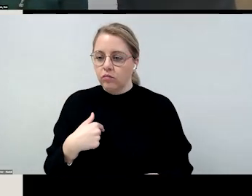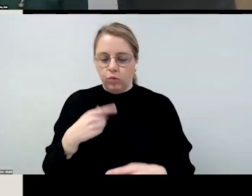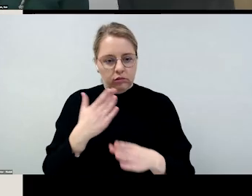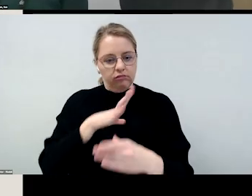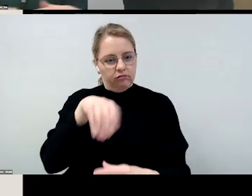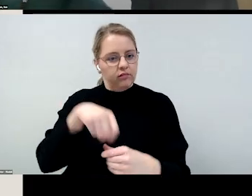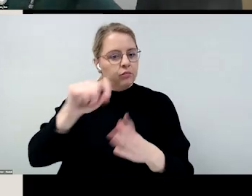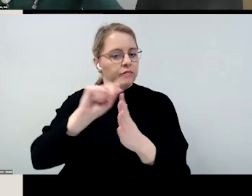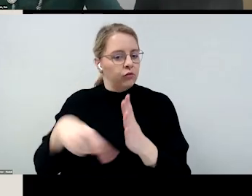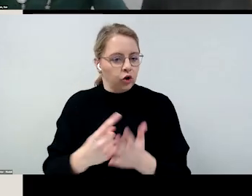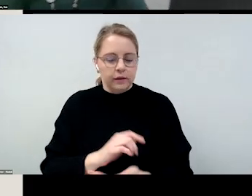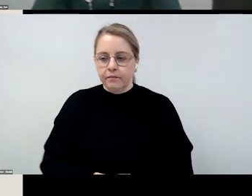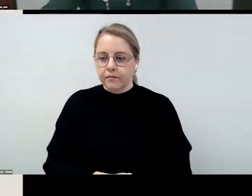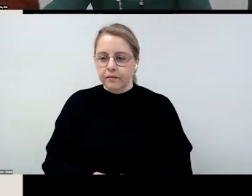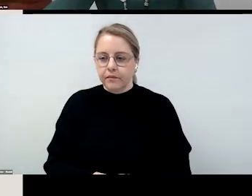project as well.